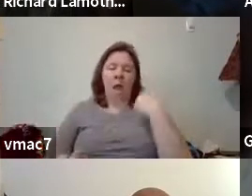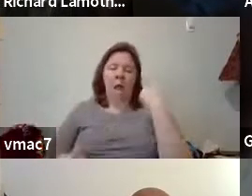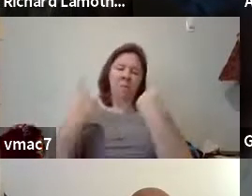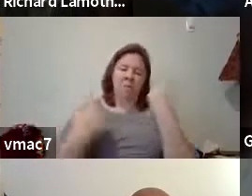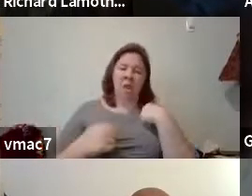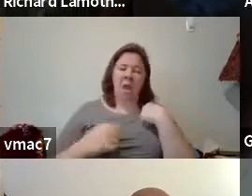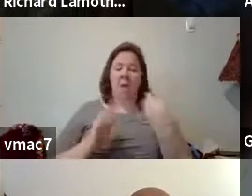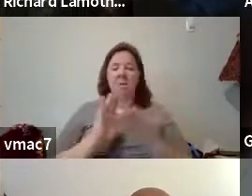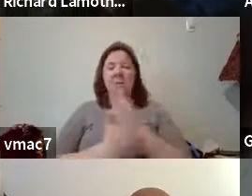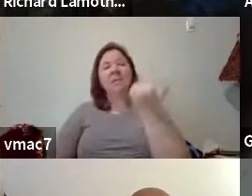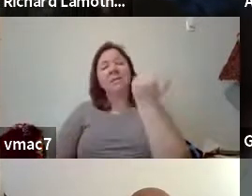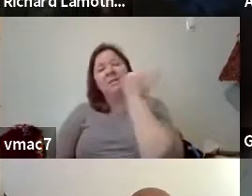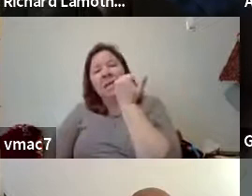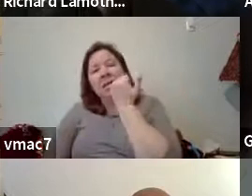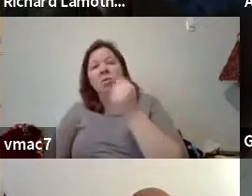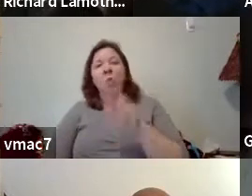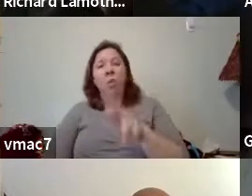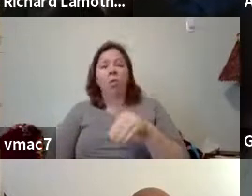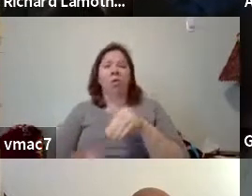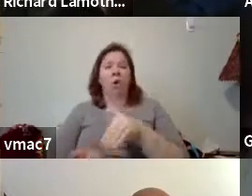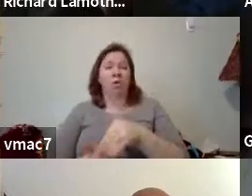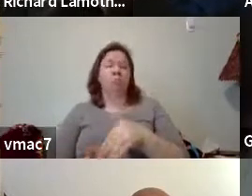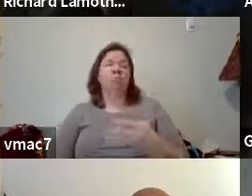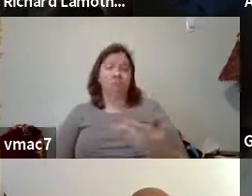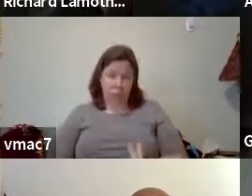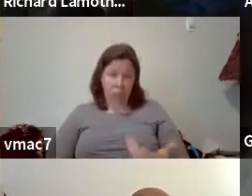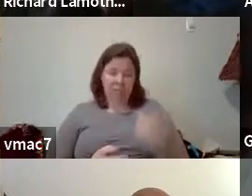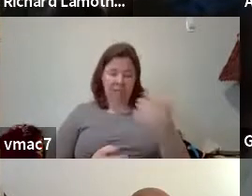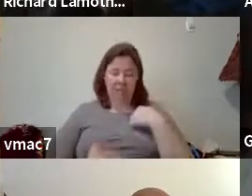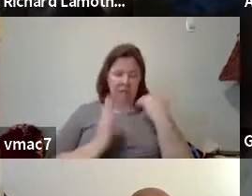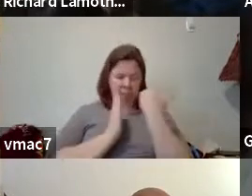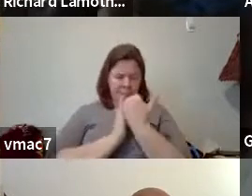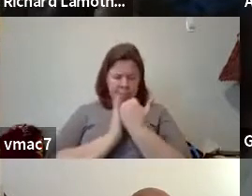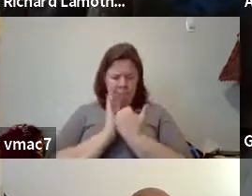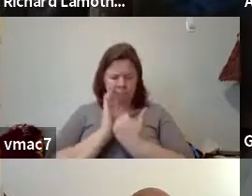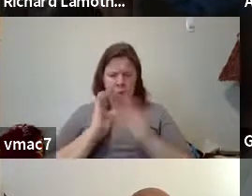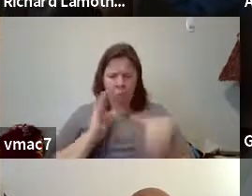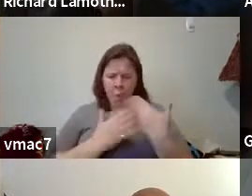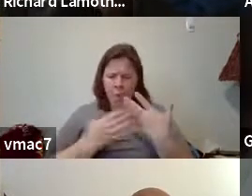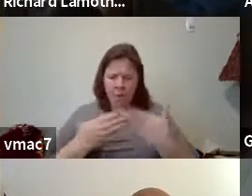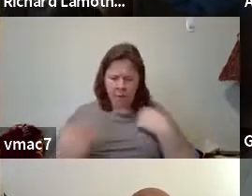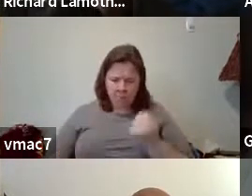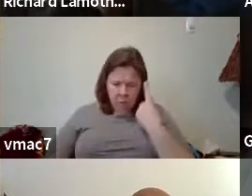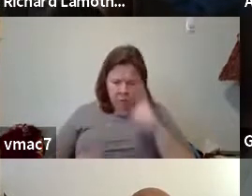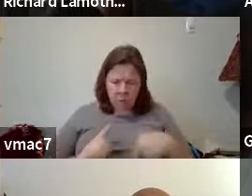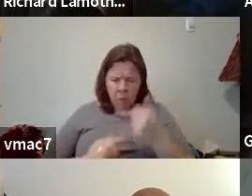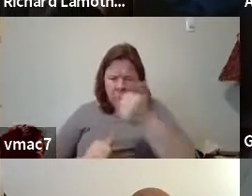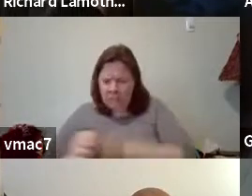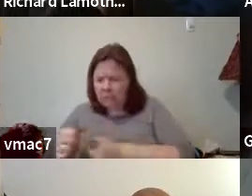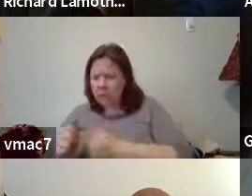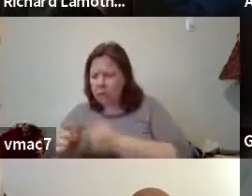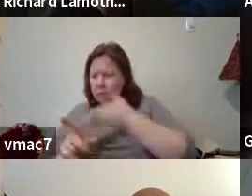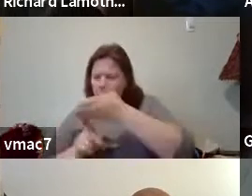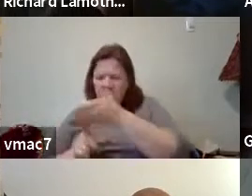a dentist or a physician. And I started listing all the things that I understood about each profession.